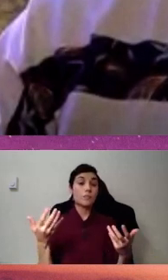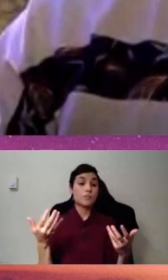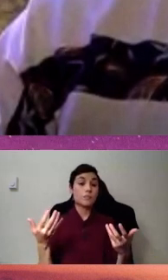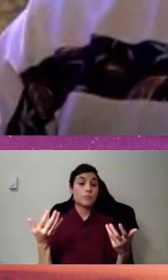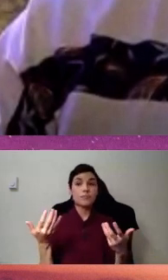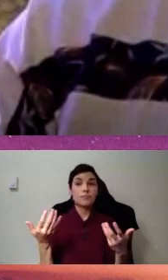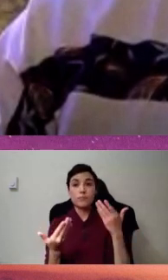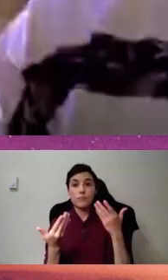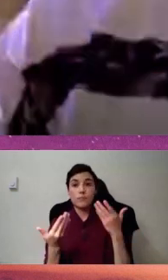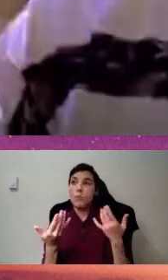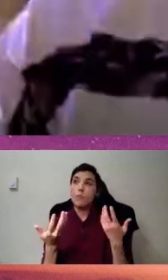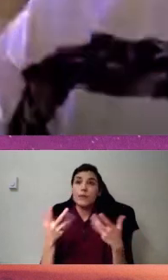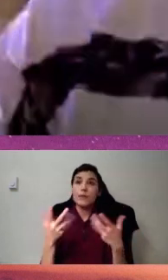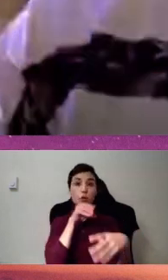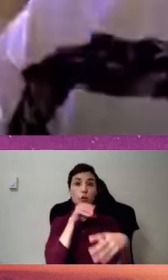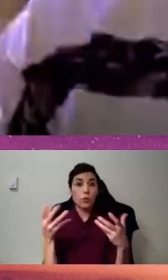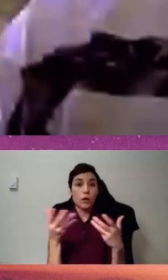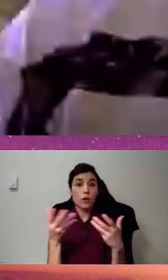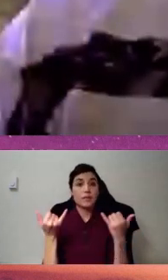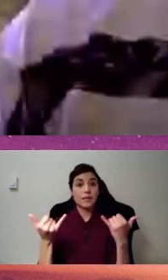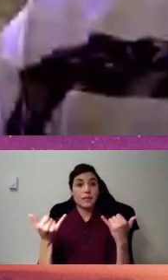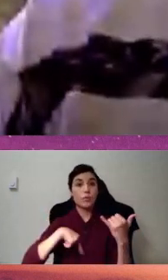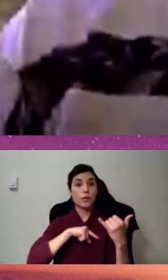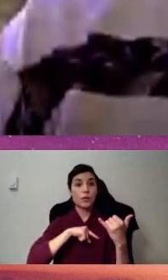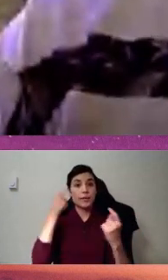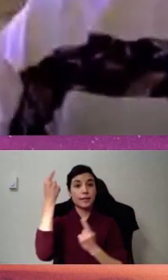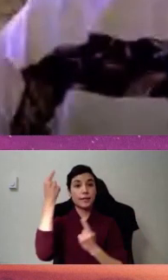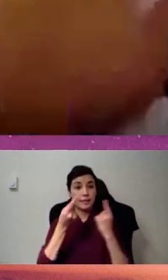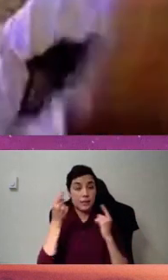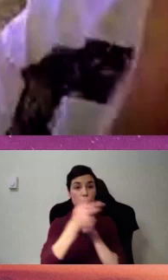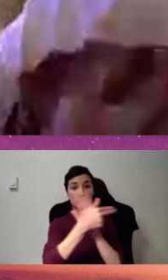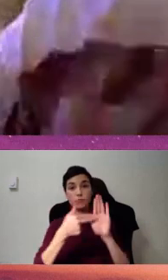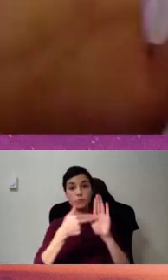a lot of forms of Indigenous communication that have been,